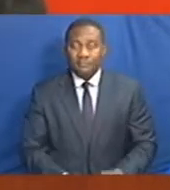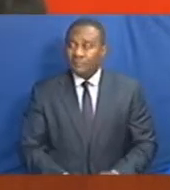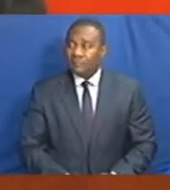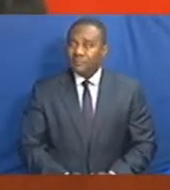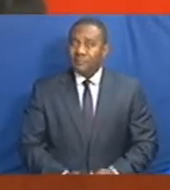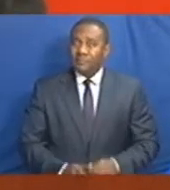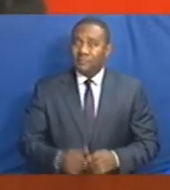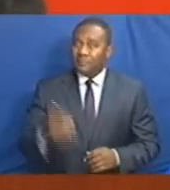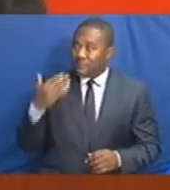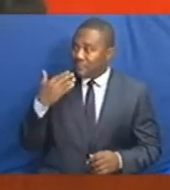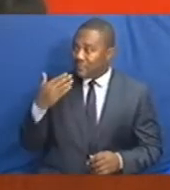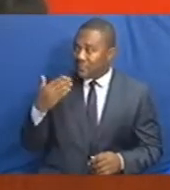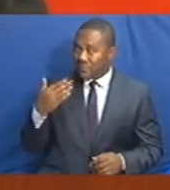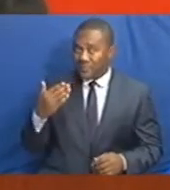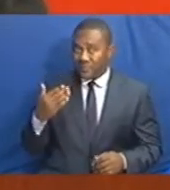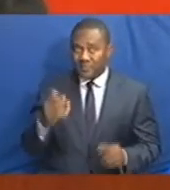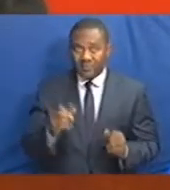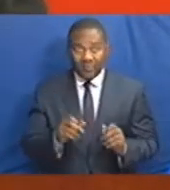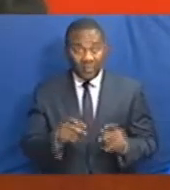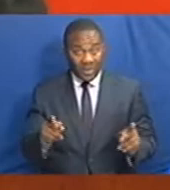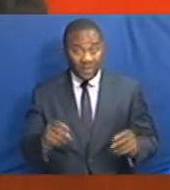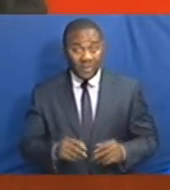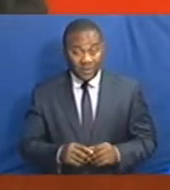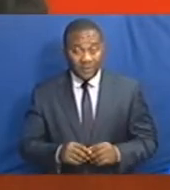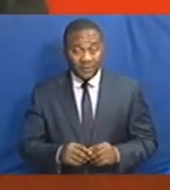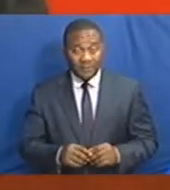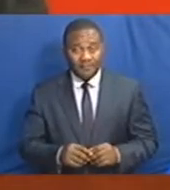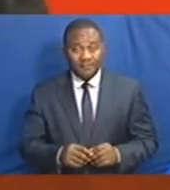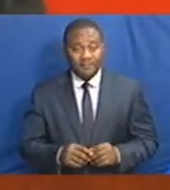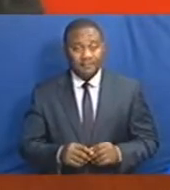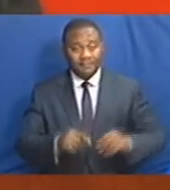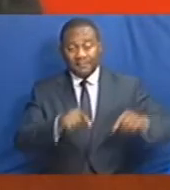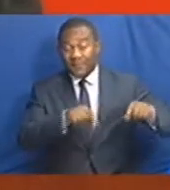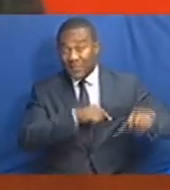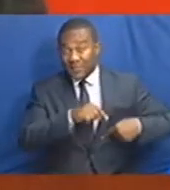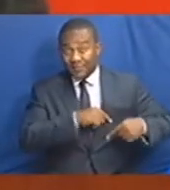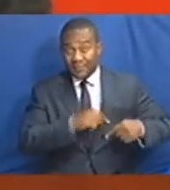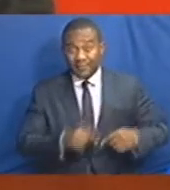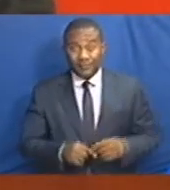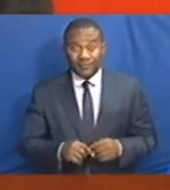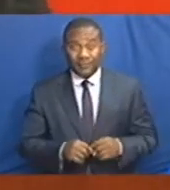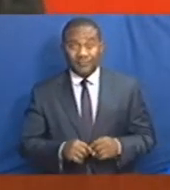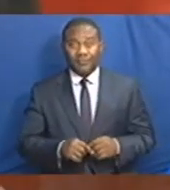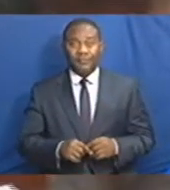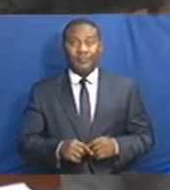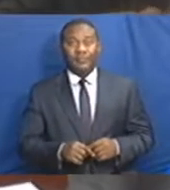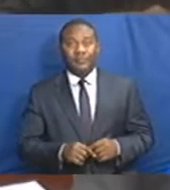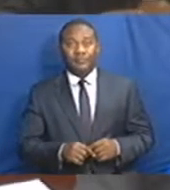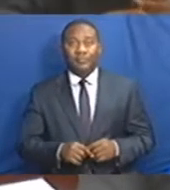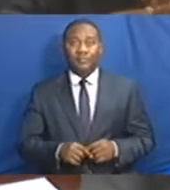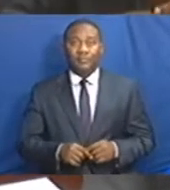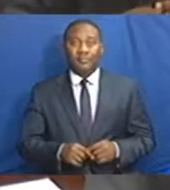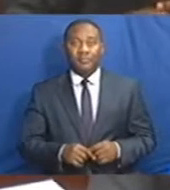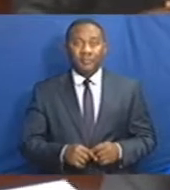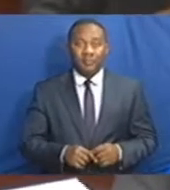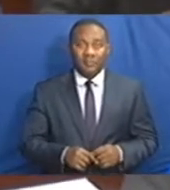Mr. Speaker, thank you for the opportunity to debate the financial policy